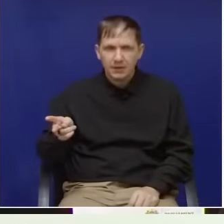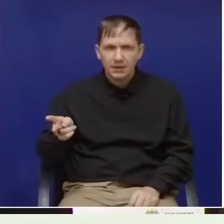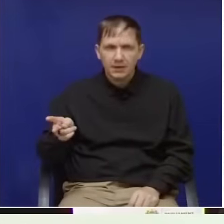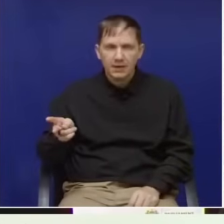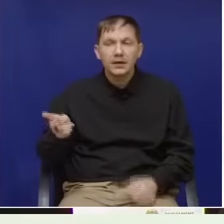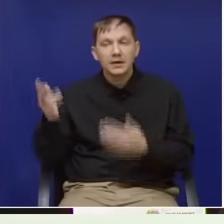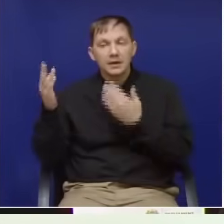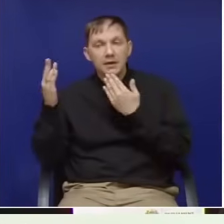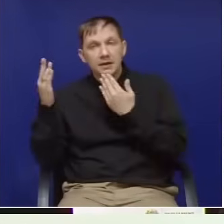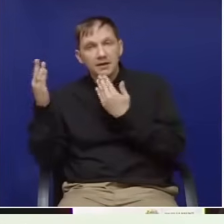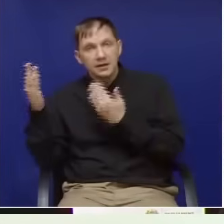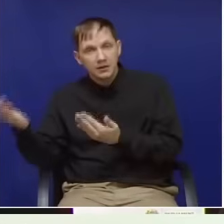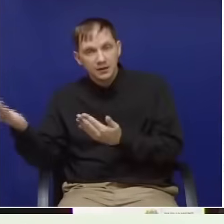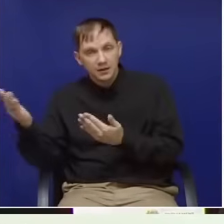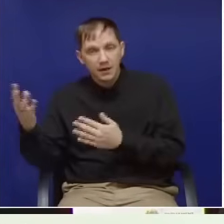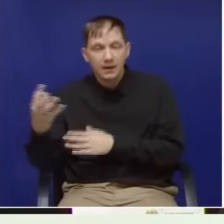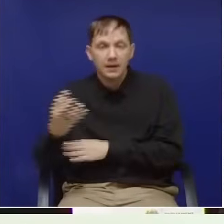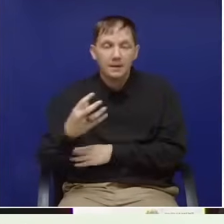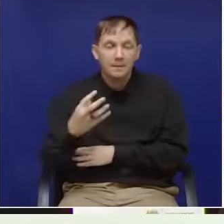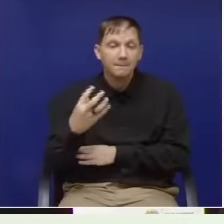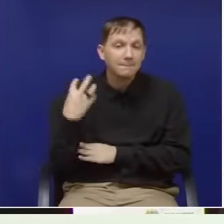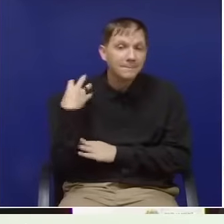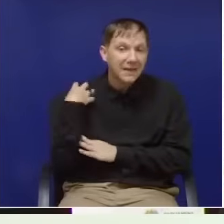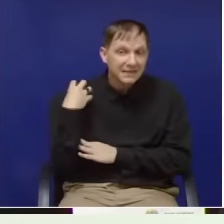Thank you, House Chair. Minister,